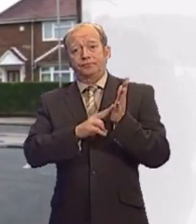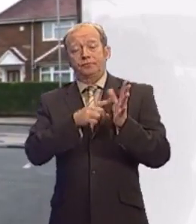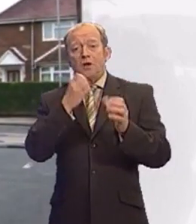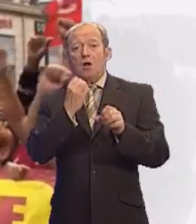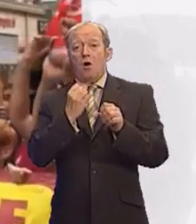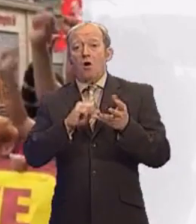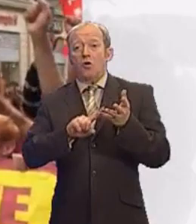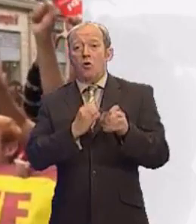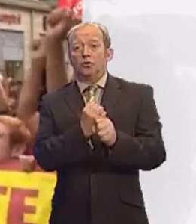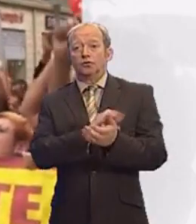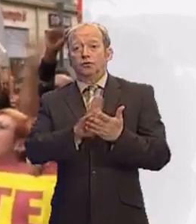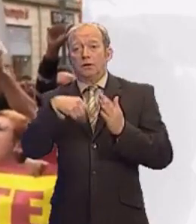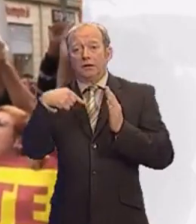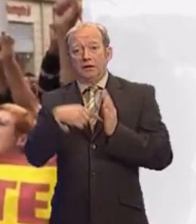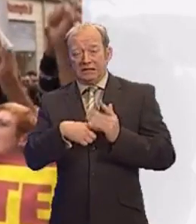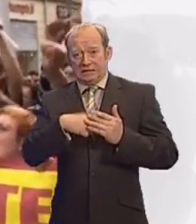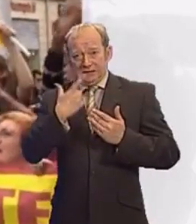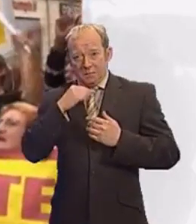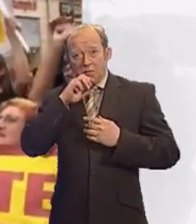stake.